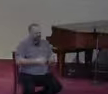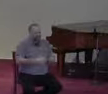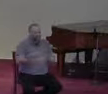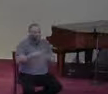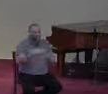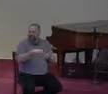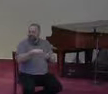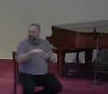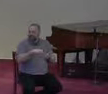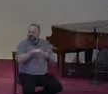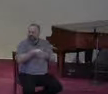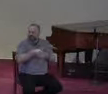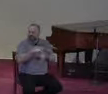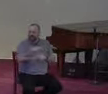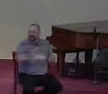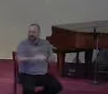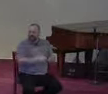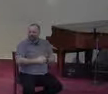Stand right here.